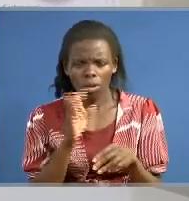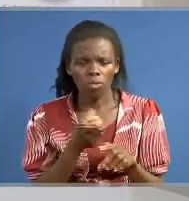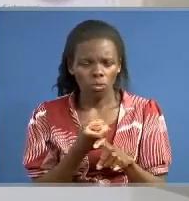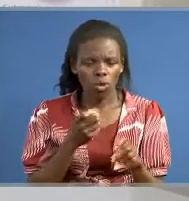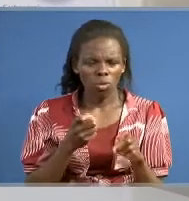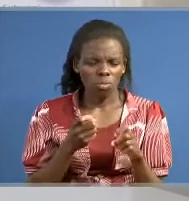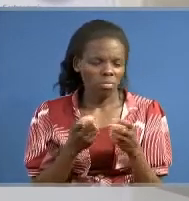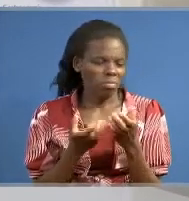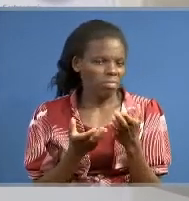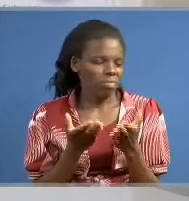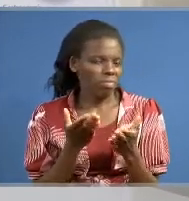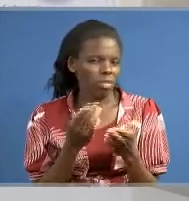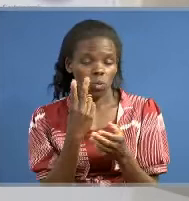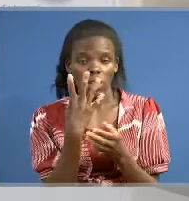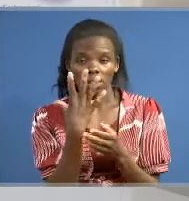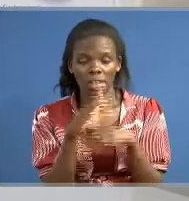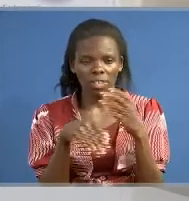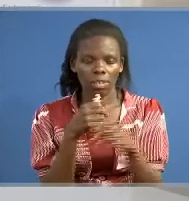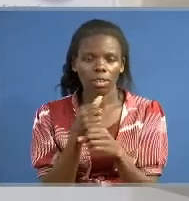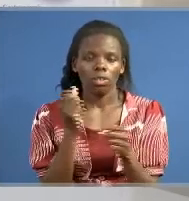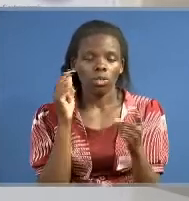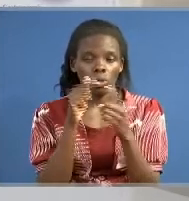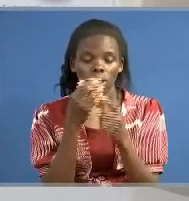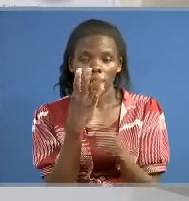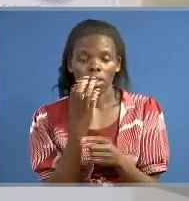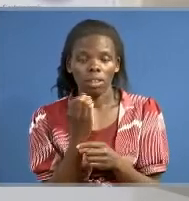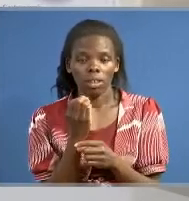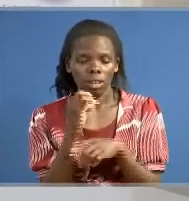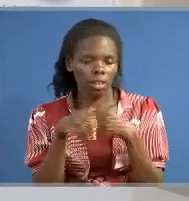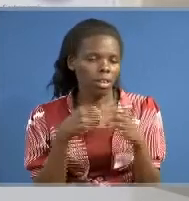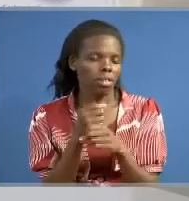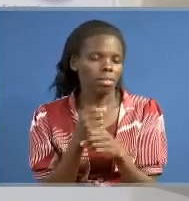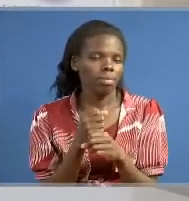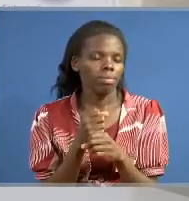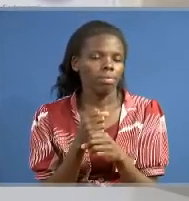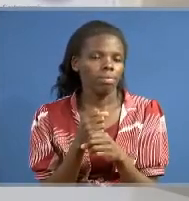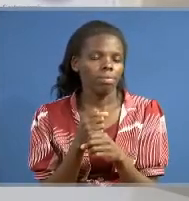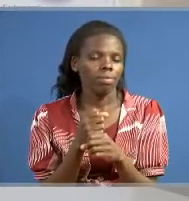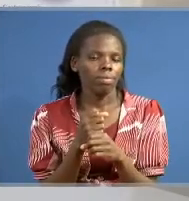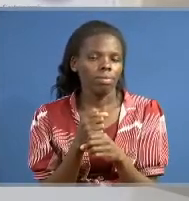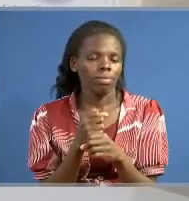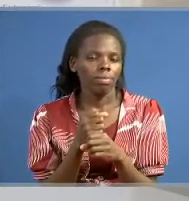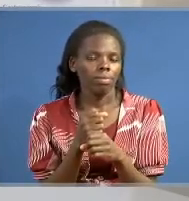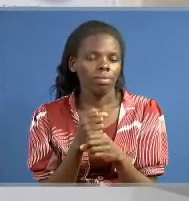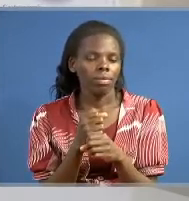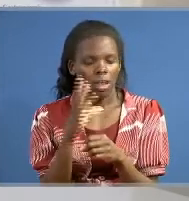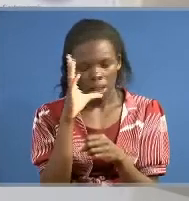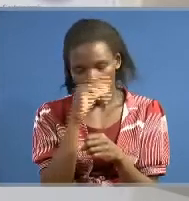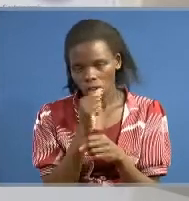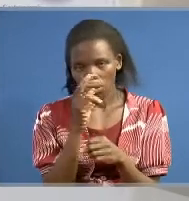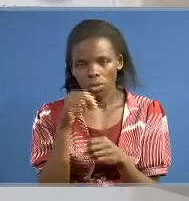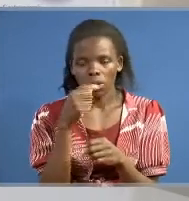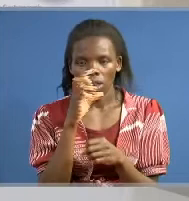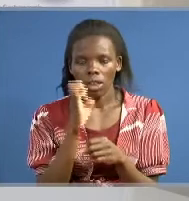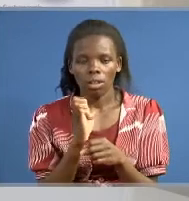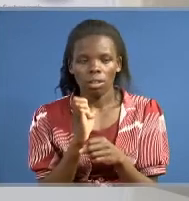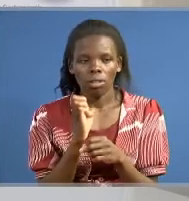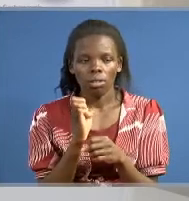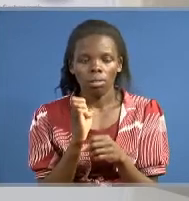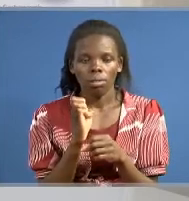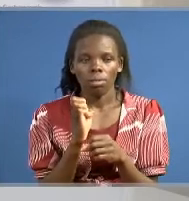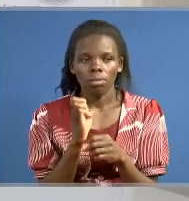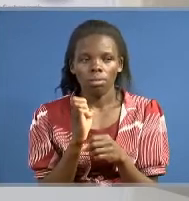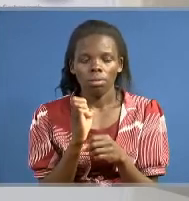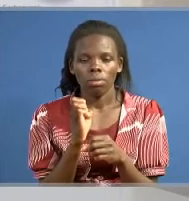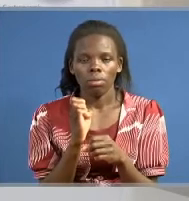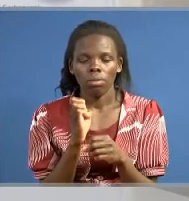the age of up to 25 years to 30. And this is solely because of lack of insulin, absolute lack of